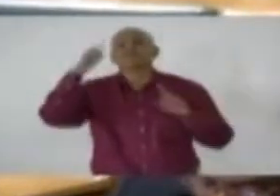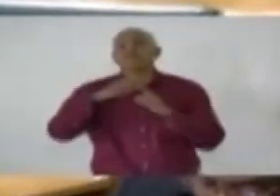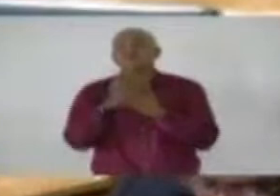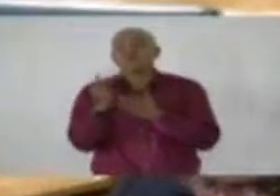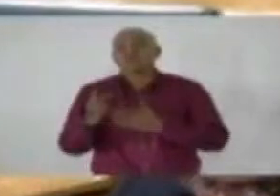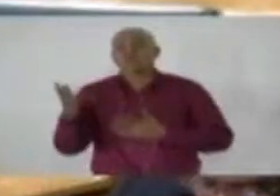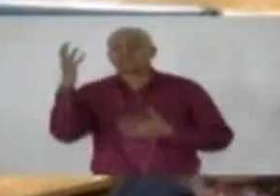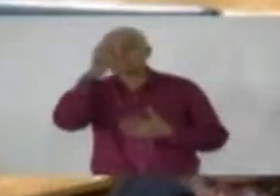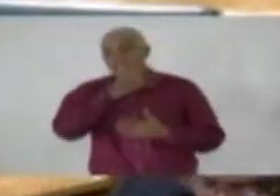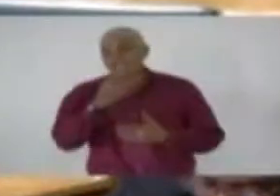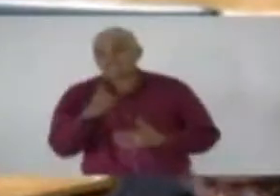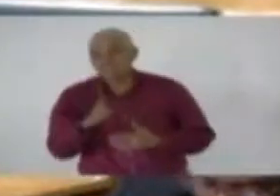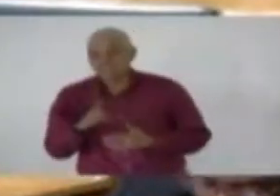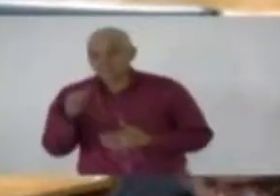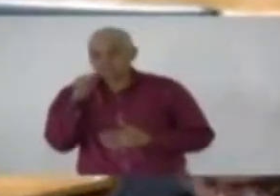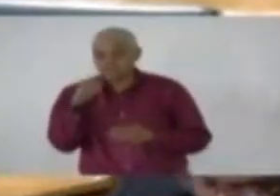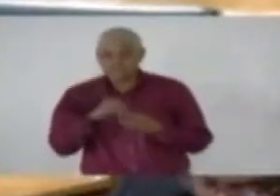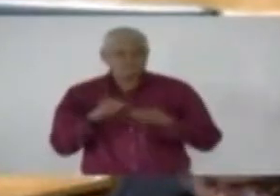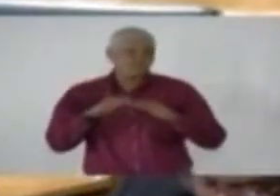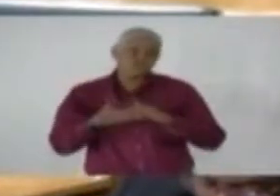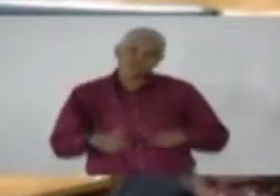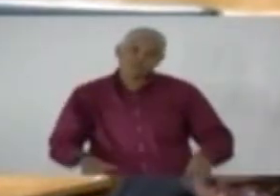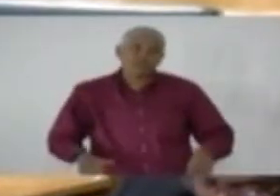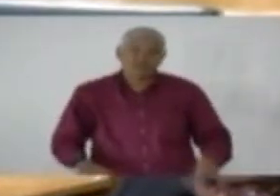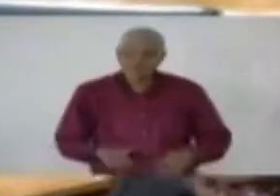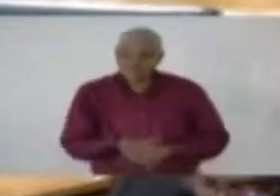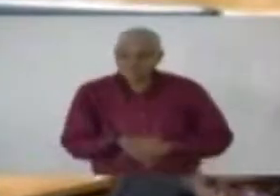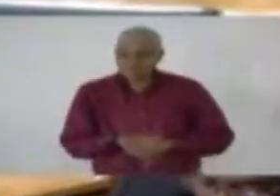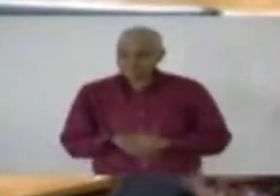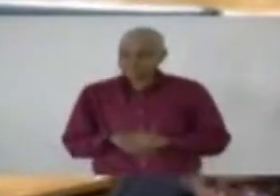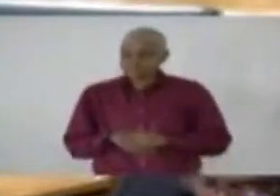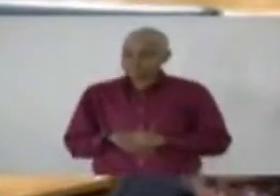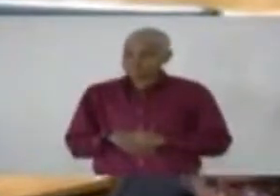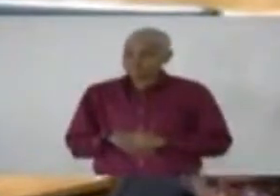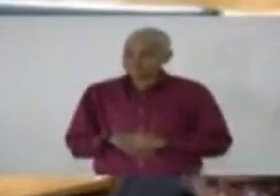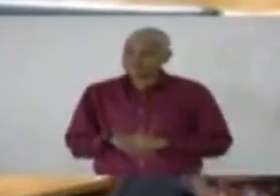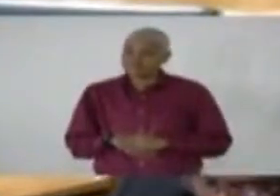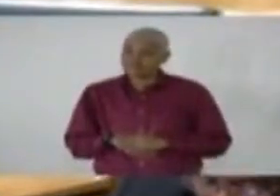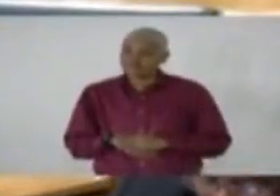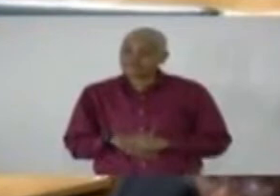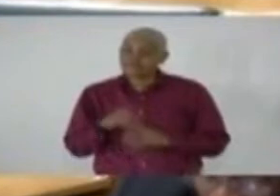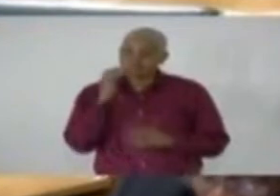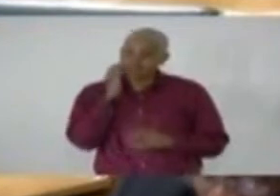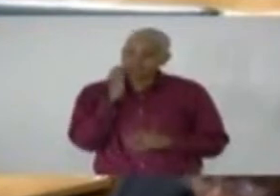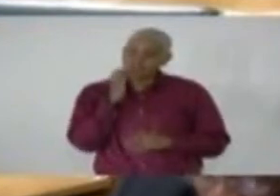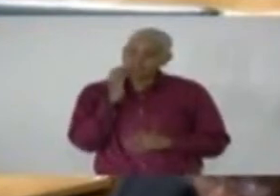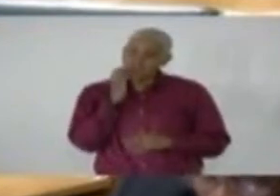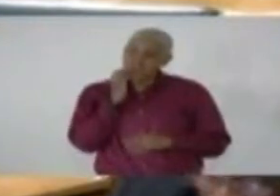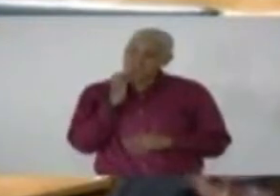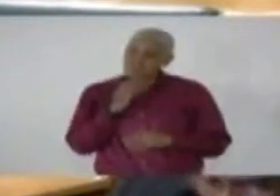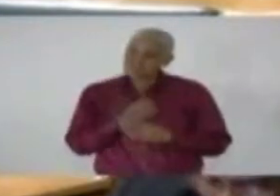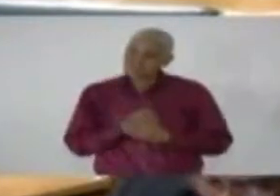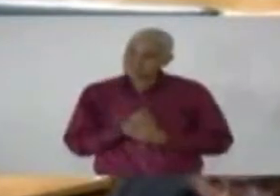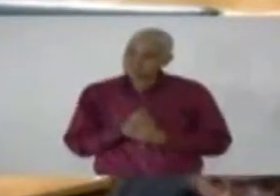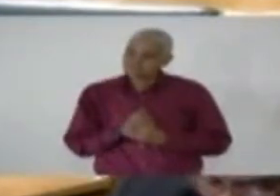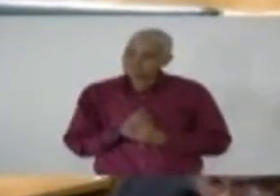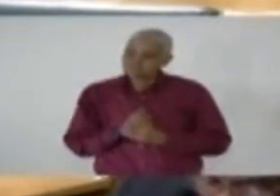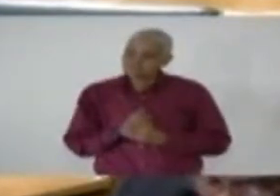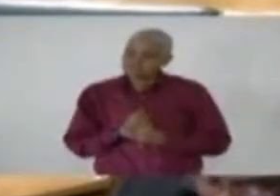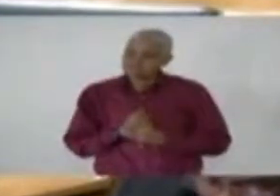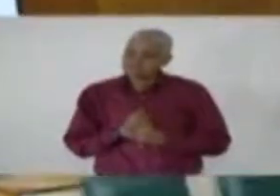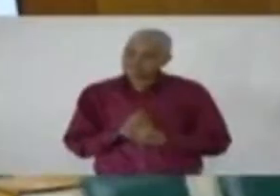failures. Not in Jamaica. Not in the Andrew Holness cabinet.